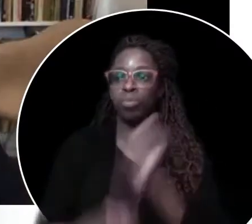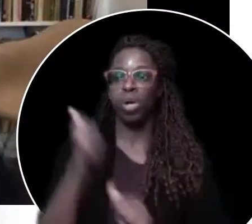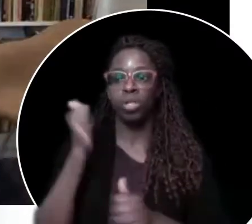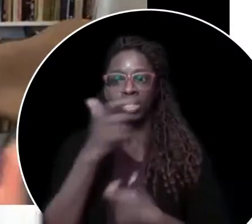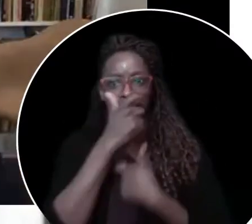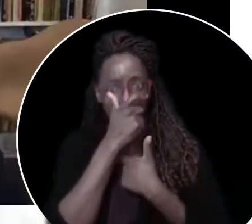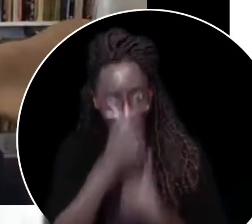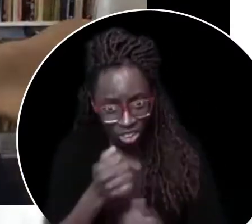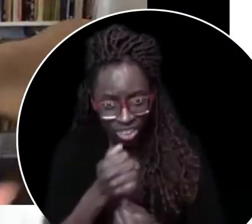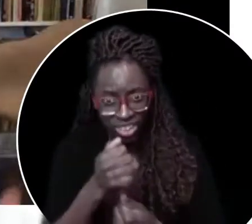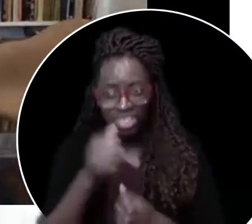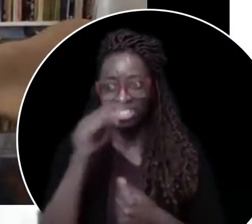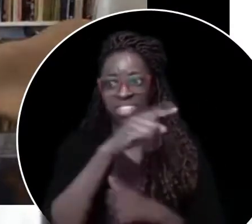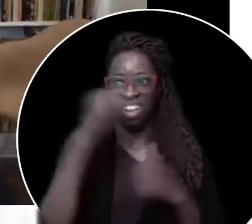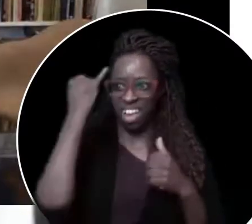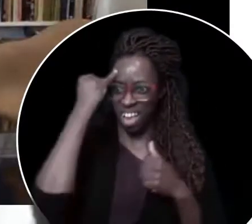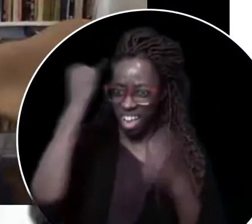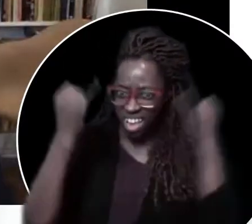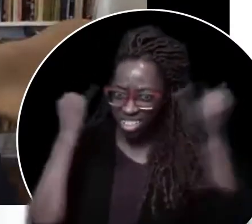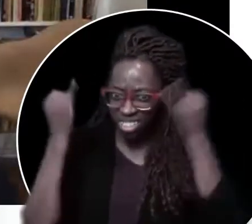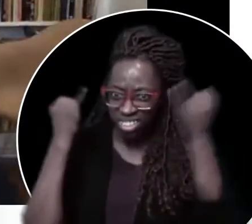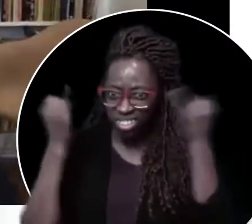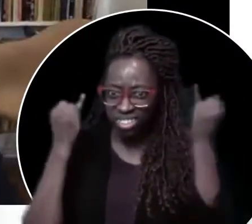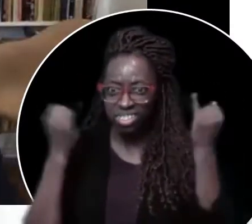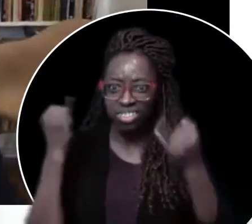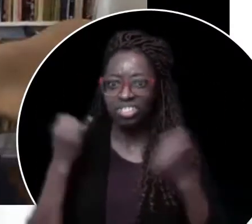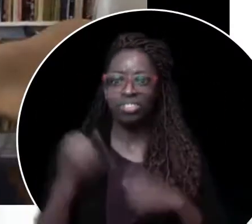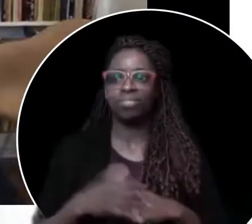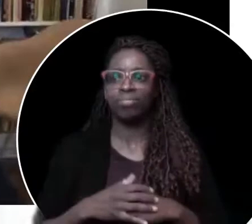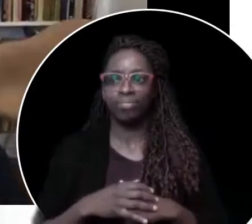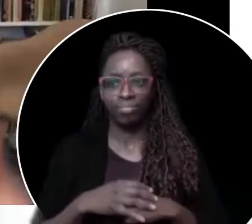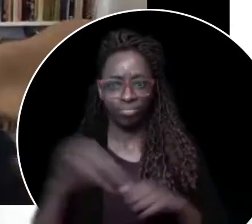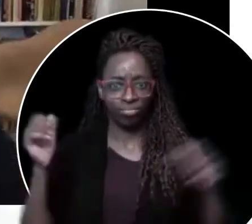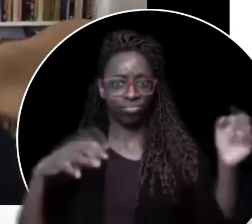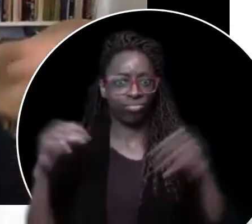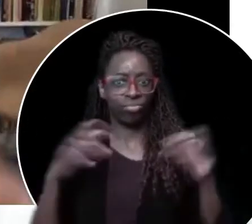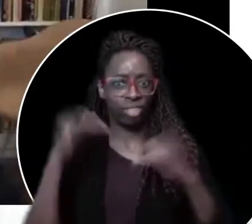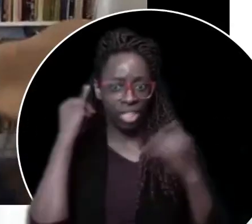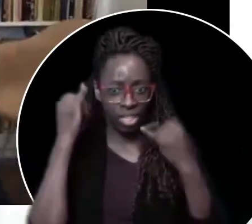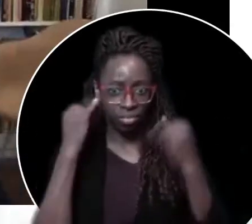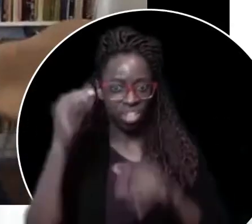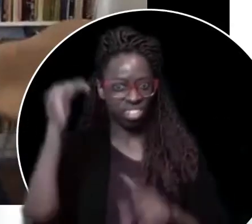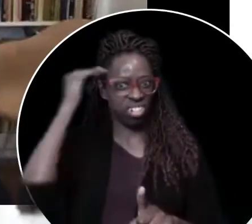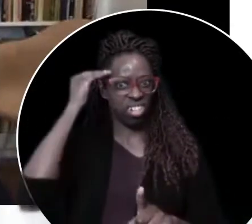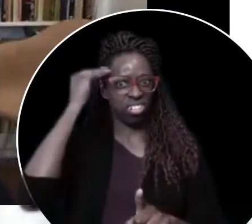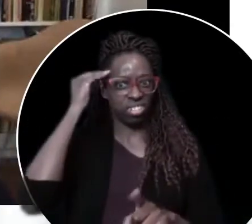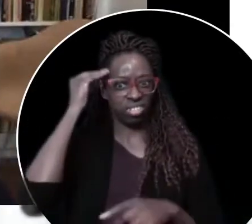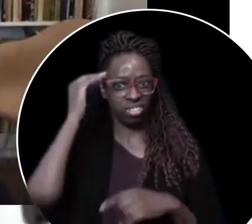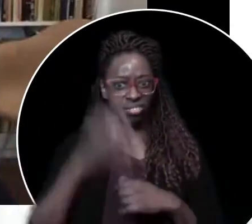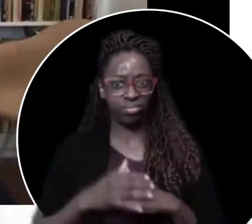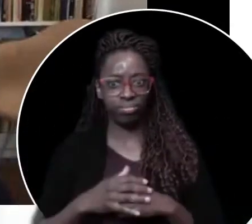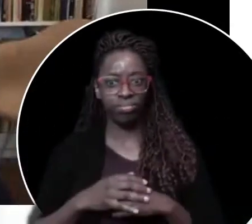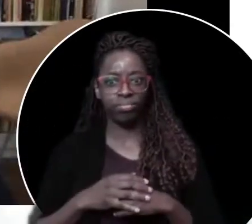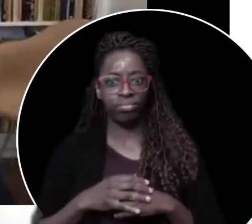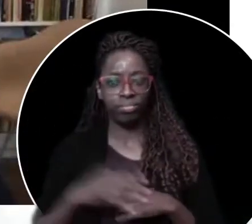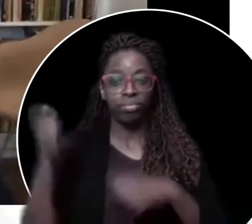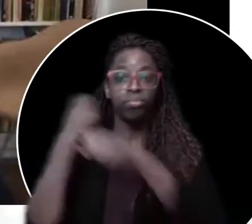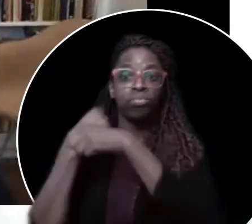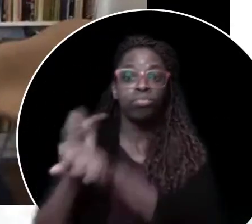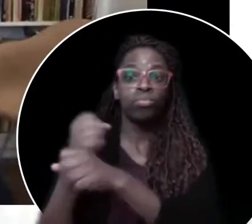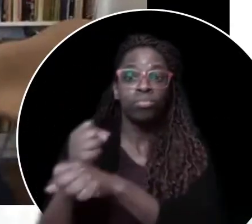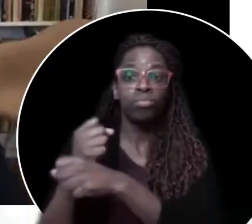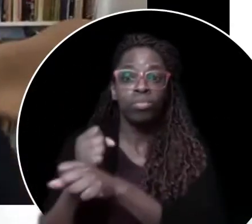and knowledge that has been produced by people who have been in prison, you know, sometimes for,